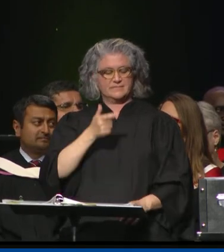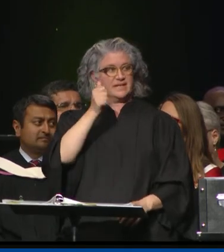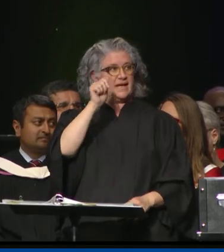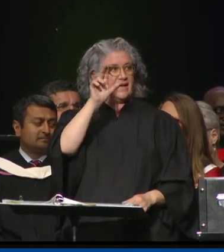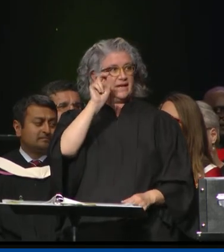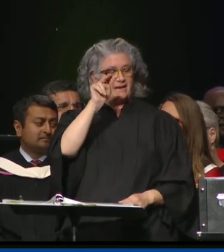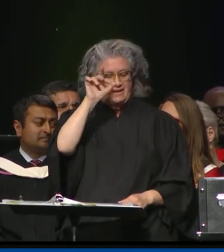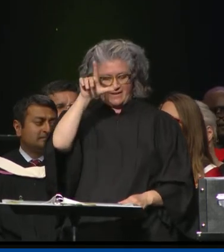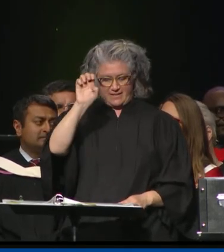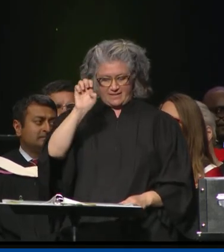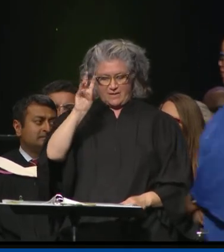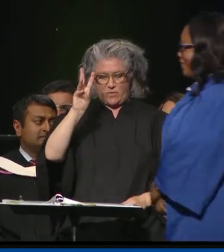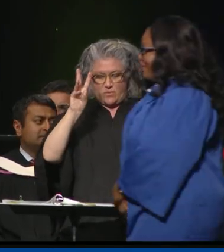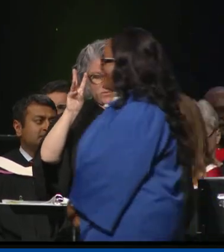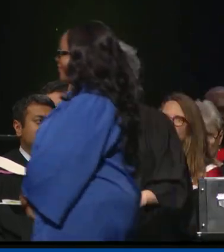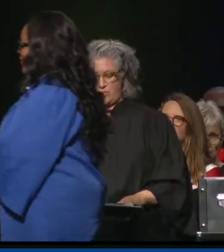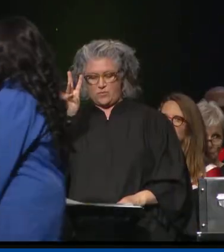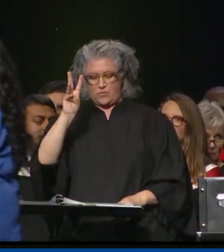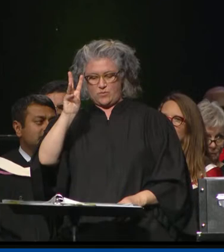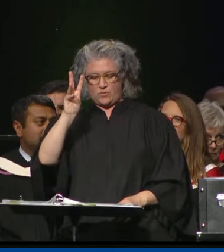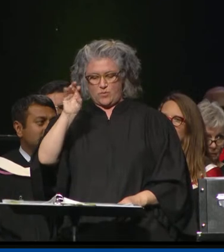Gaynell Worrell.